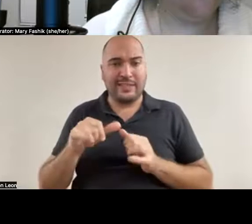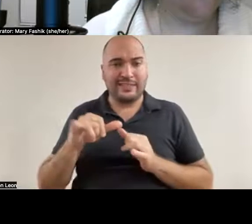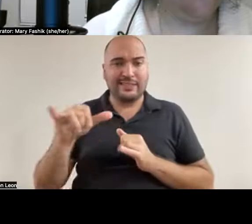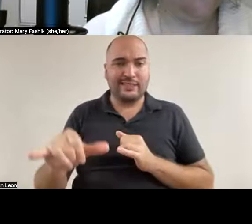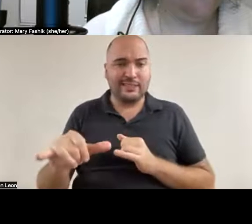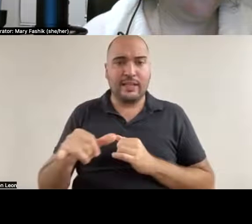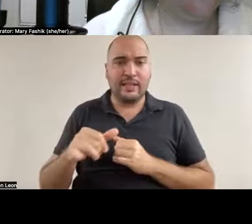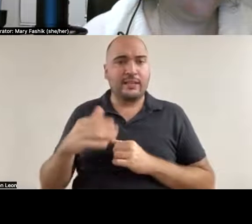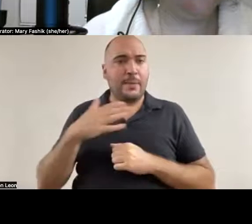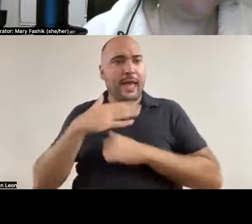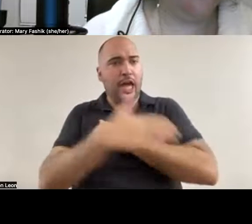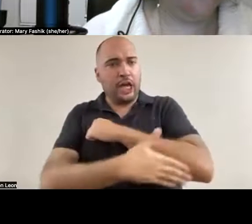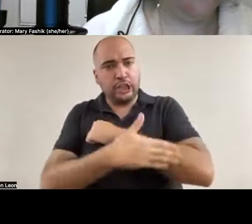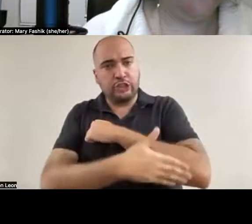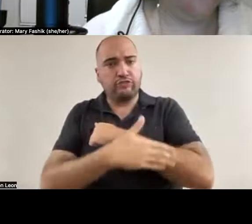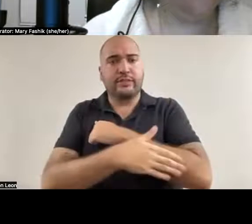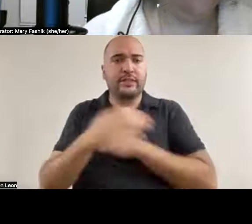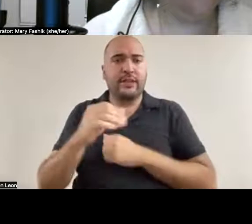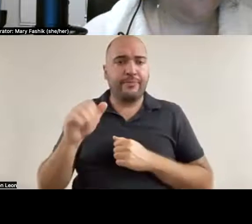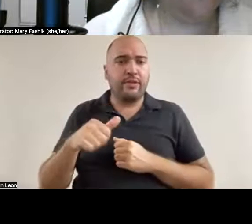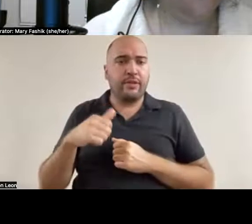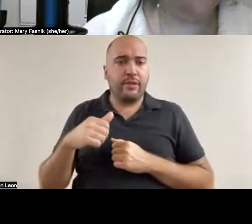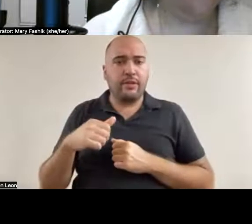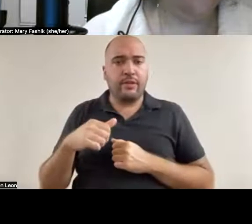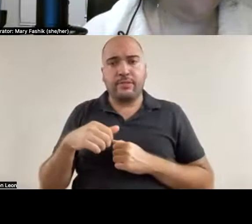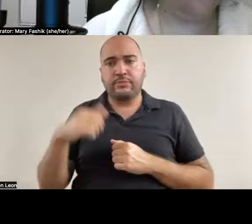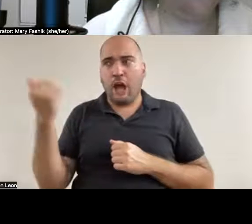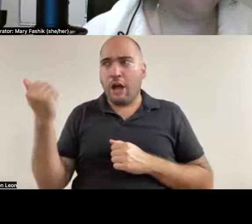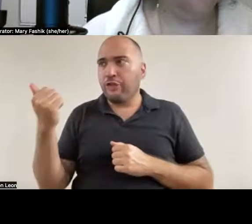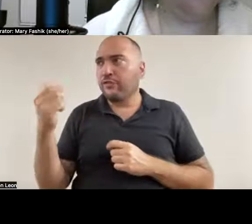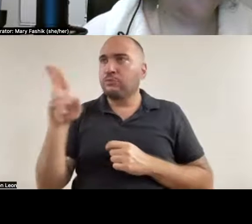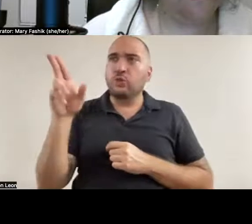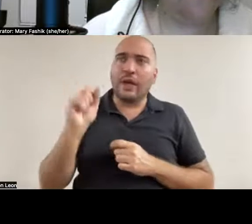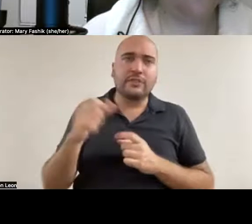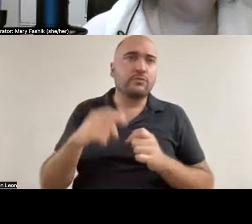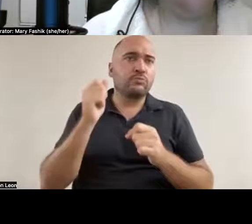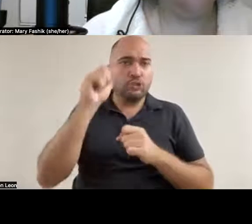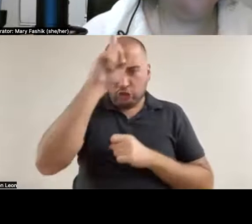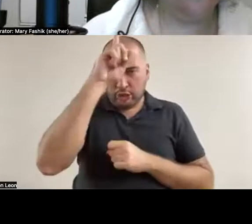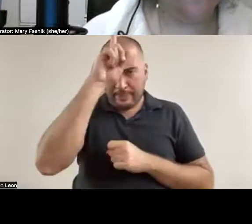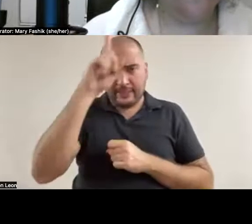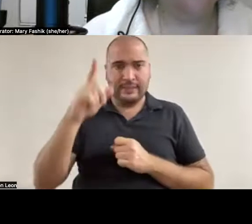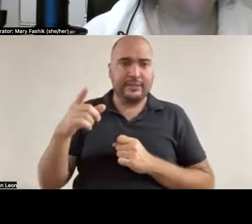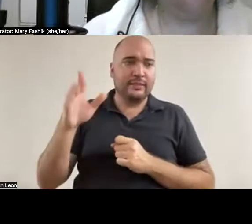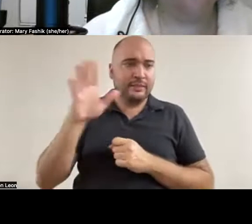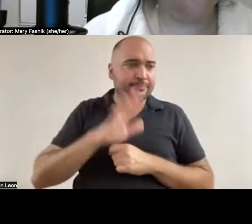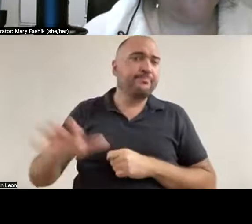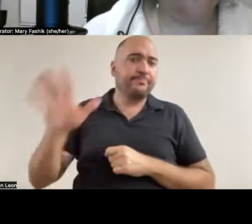I can stay in my country and order a product from US, from Germany, without traveling.